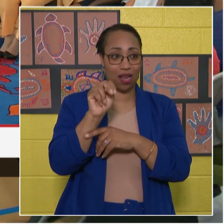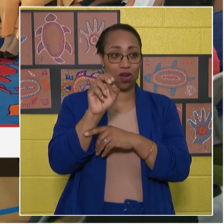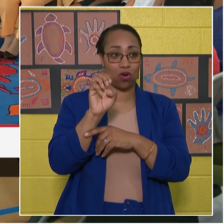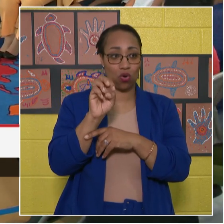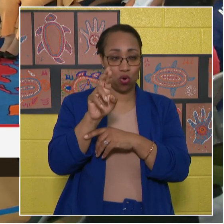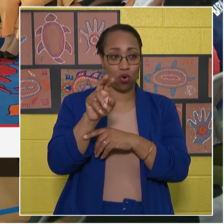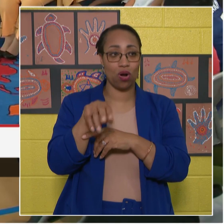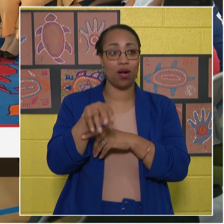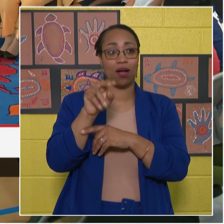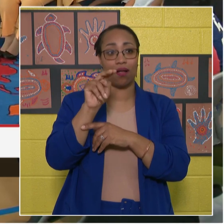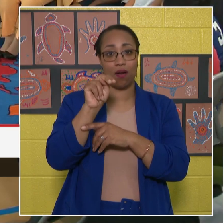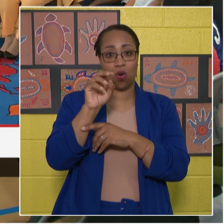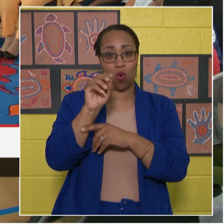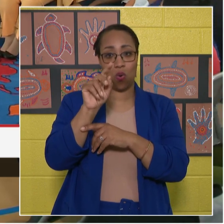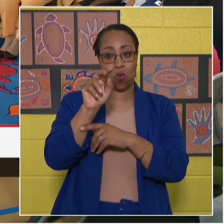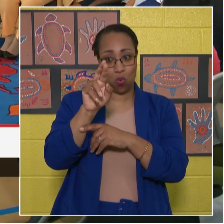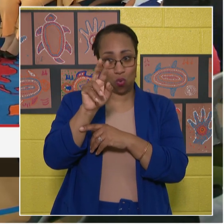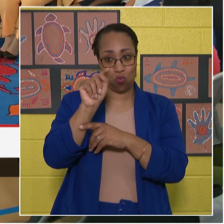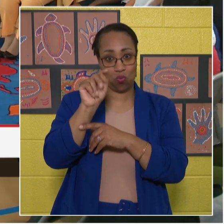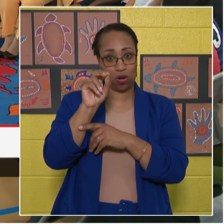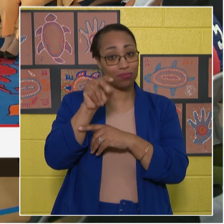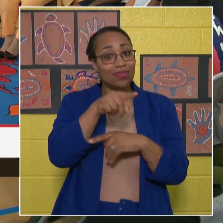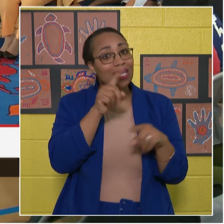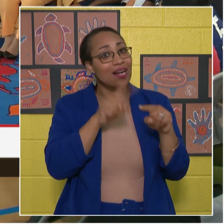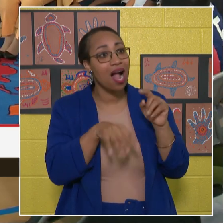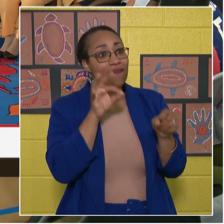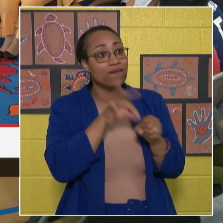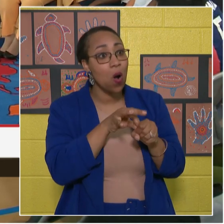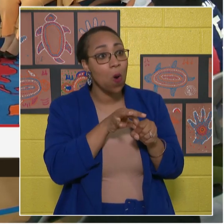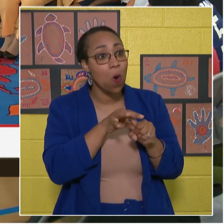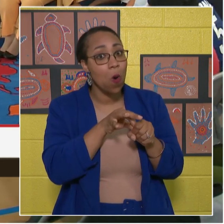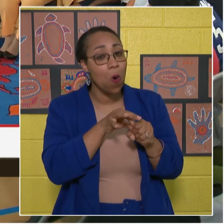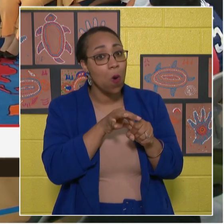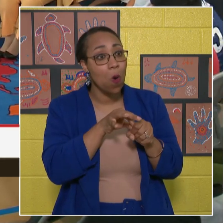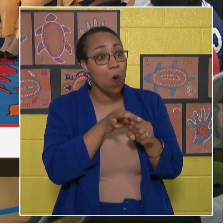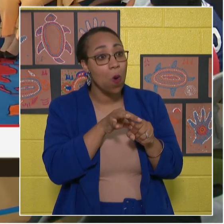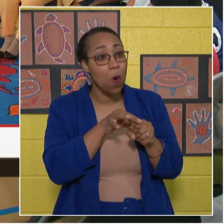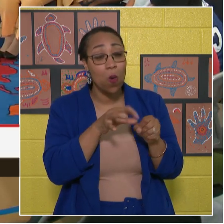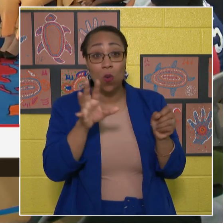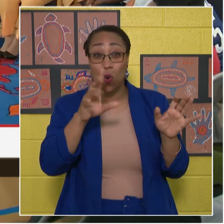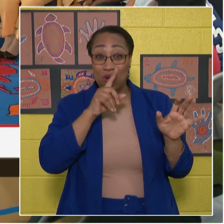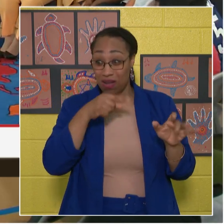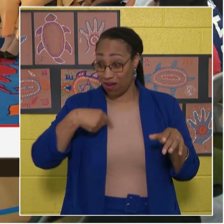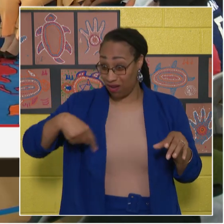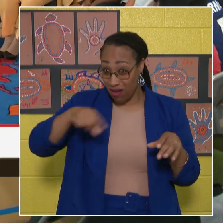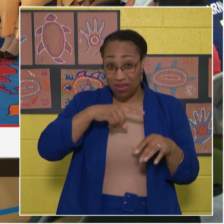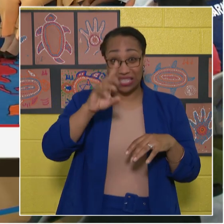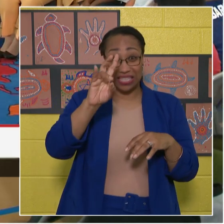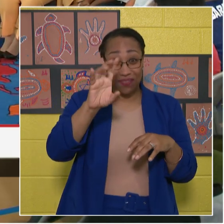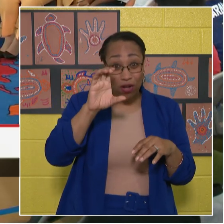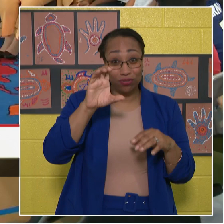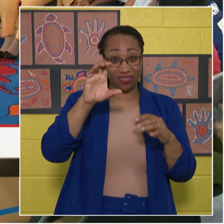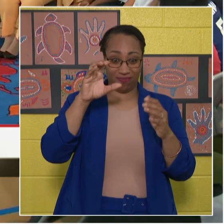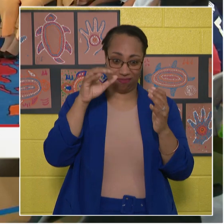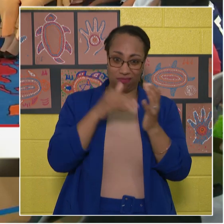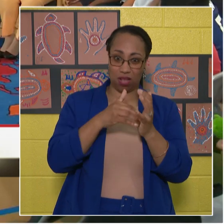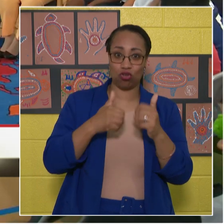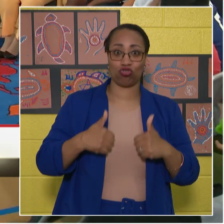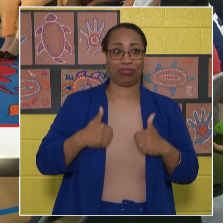who live here, 700,000 people, just like all of the people who live in 50 states, we pay